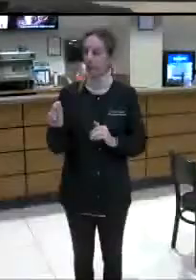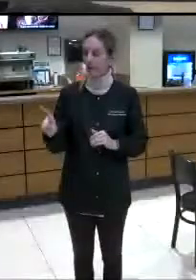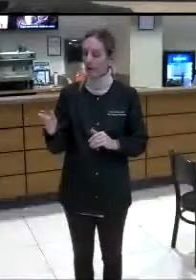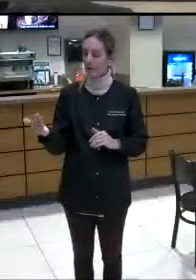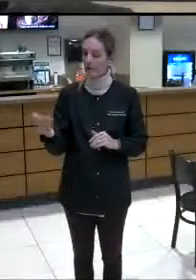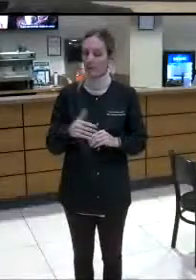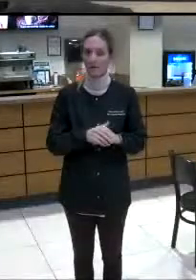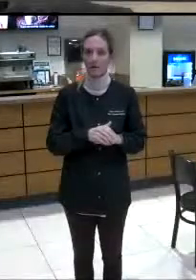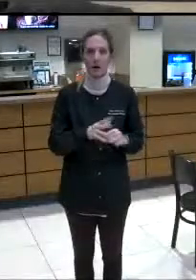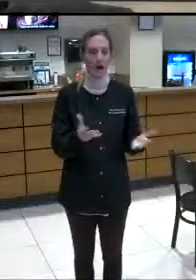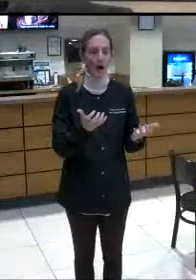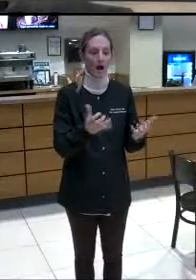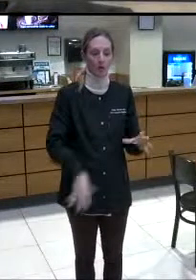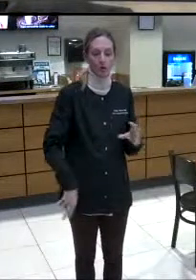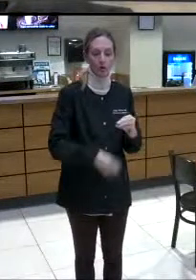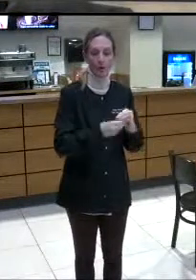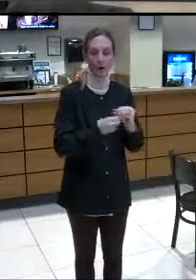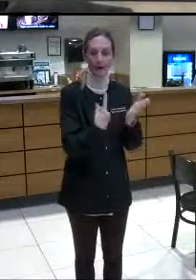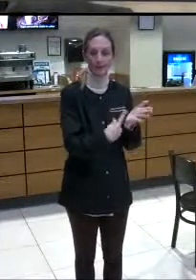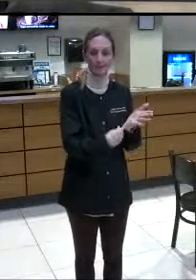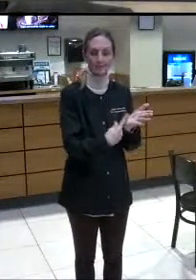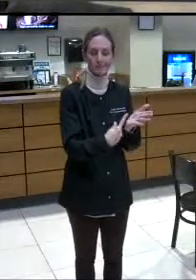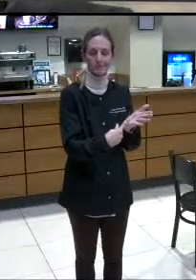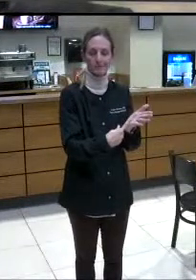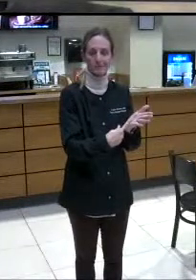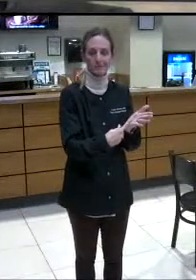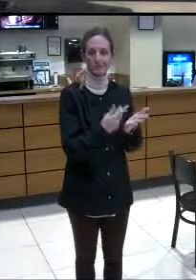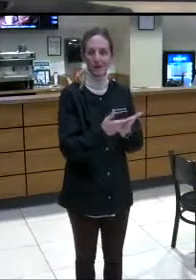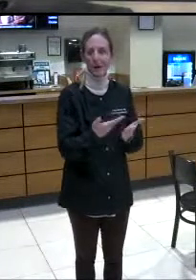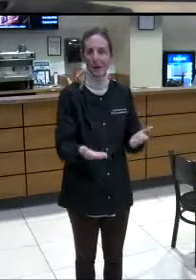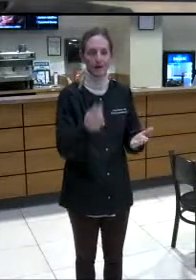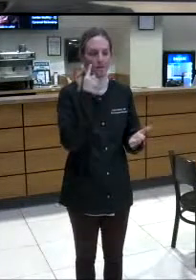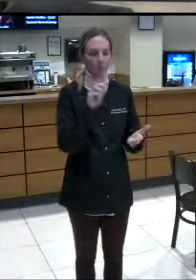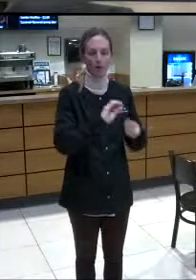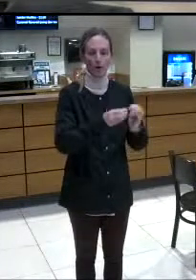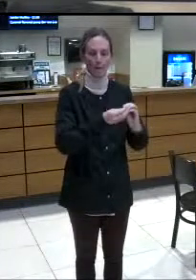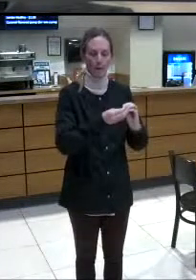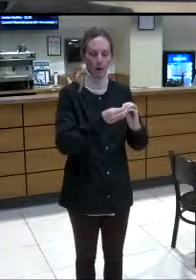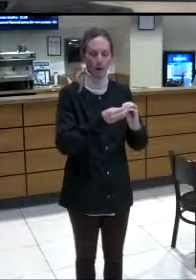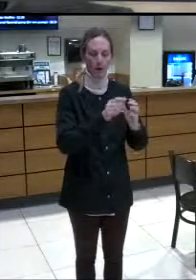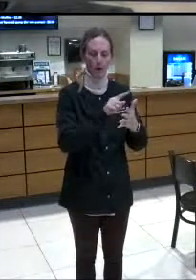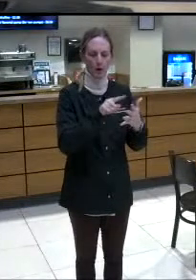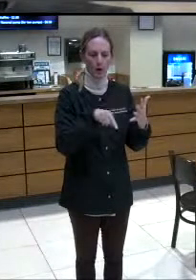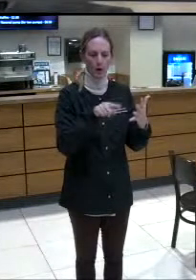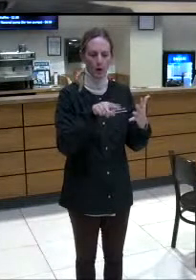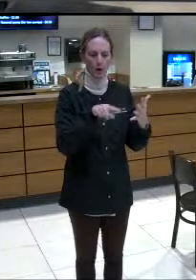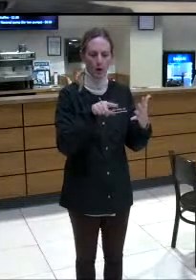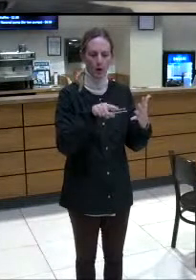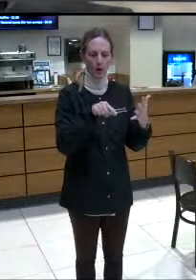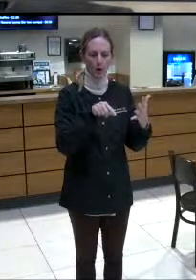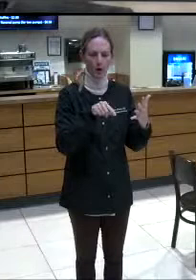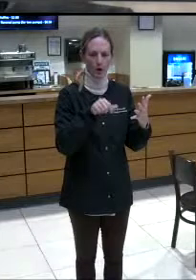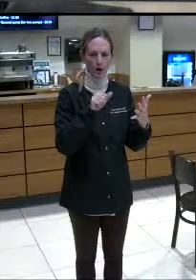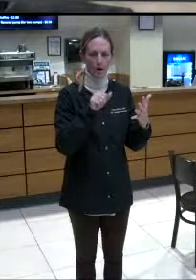like to add a discussion item of board member, what have we been calling it?